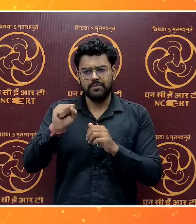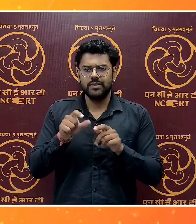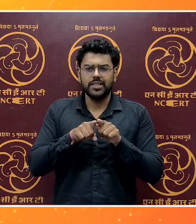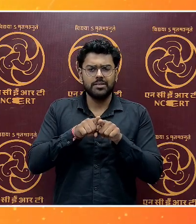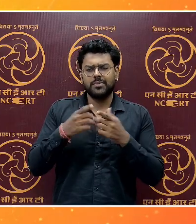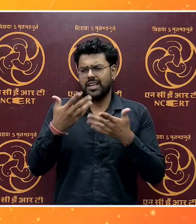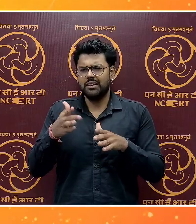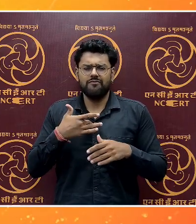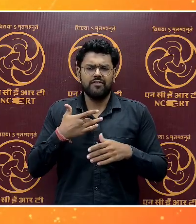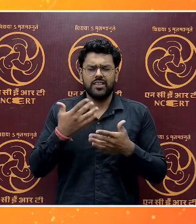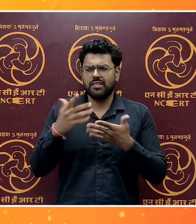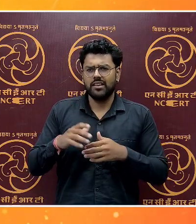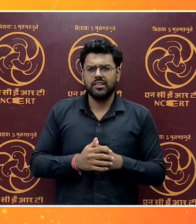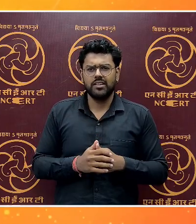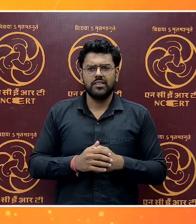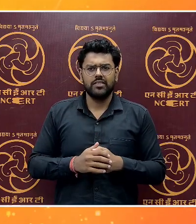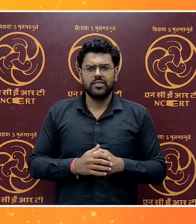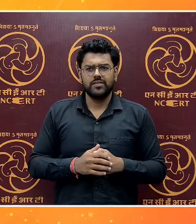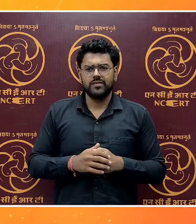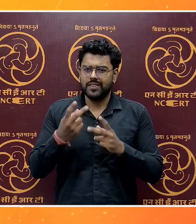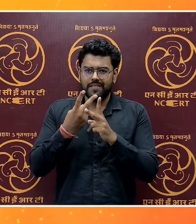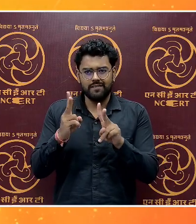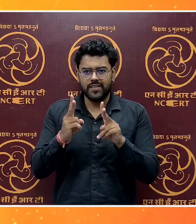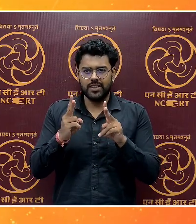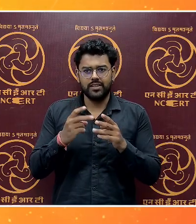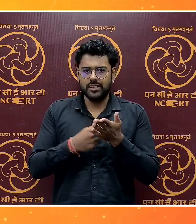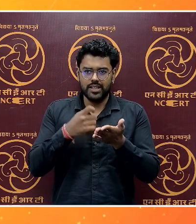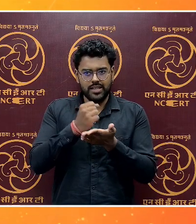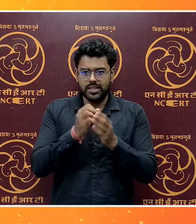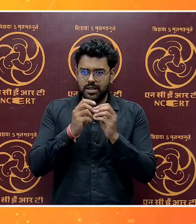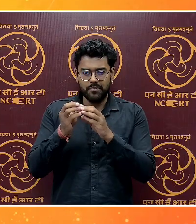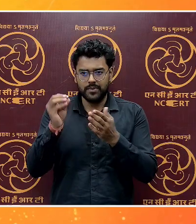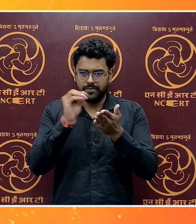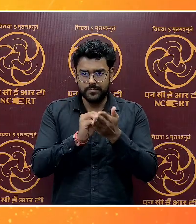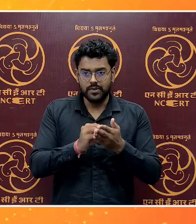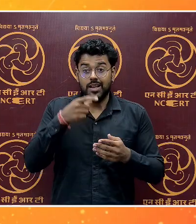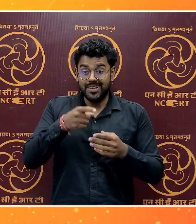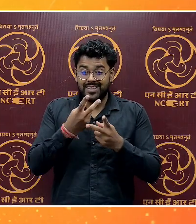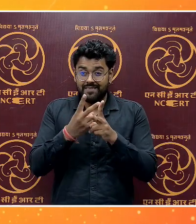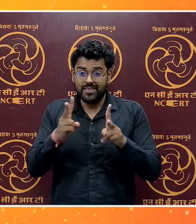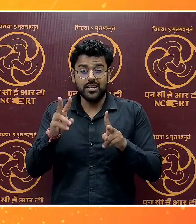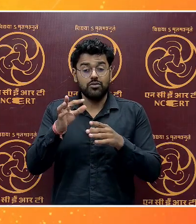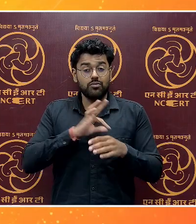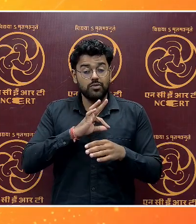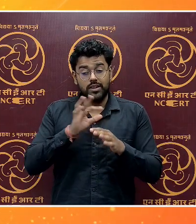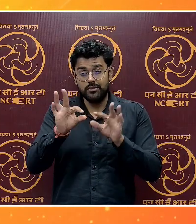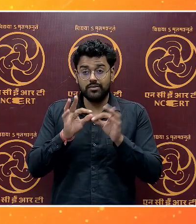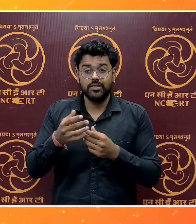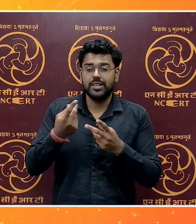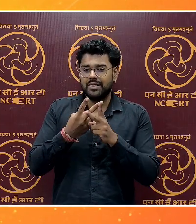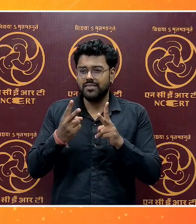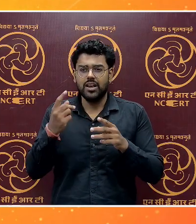you can say any registration unique number will be there. And apart from that, you can have a multiple options like UDIS ID, APAR